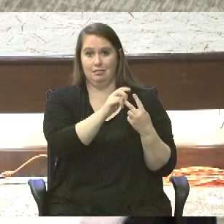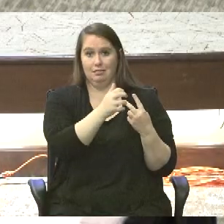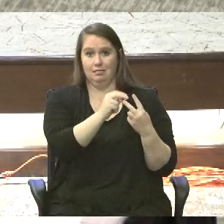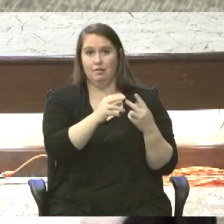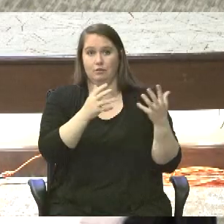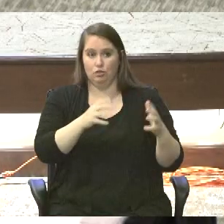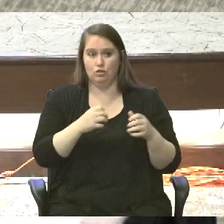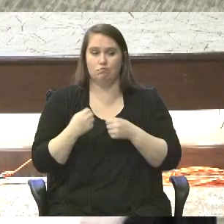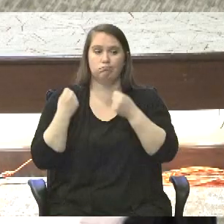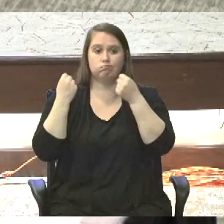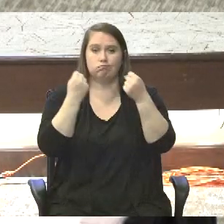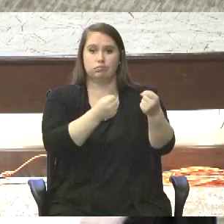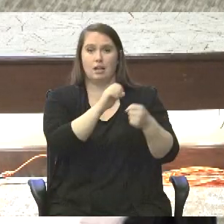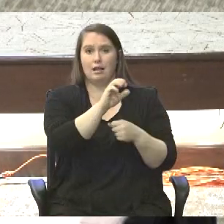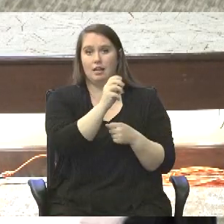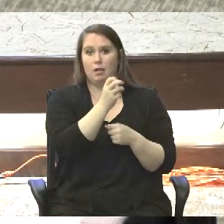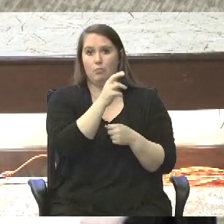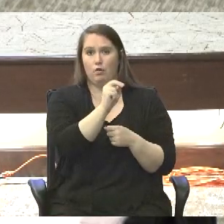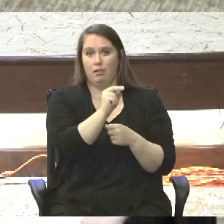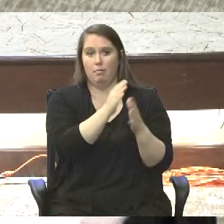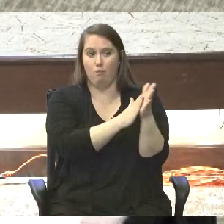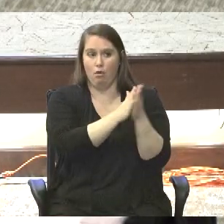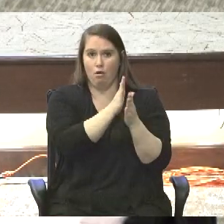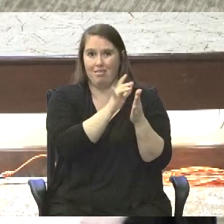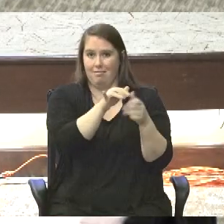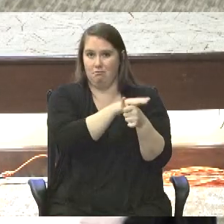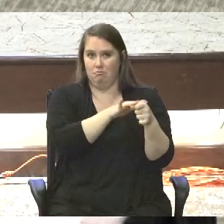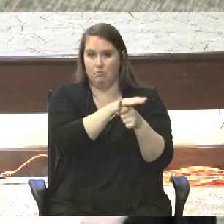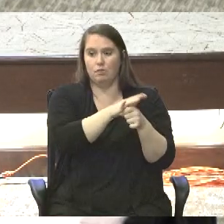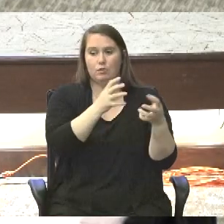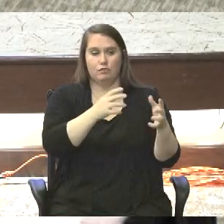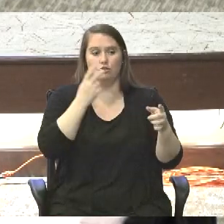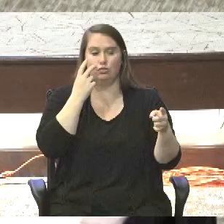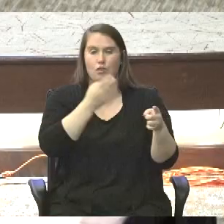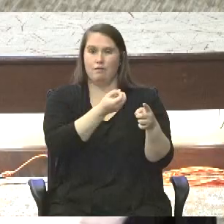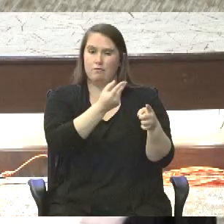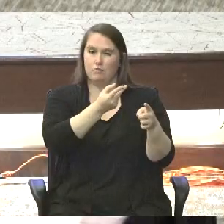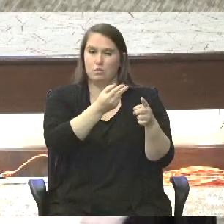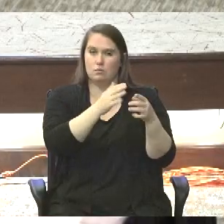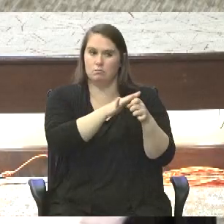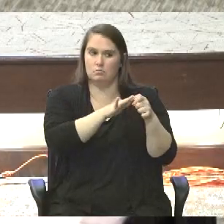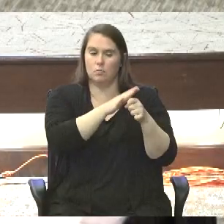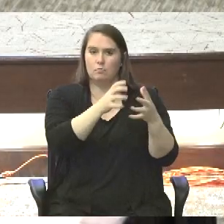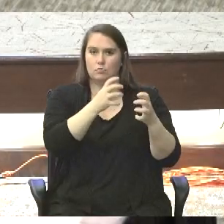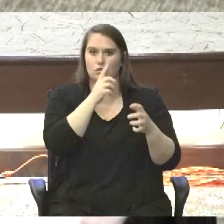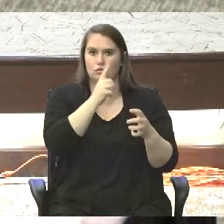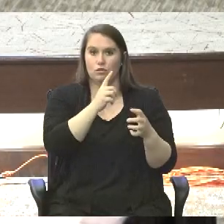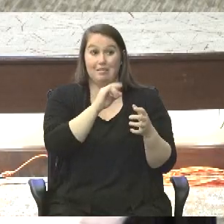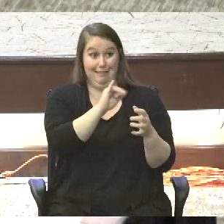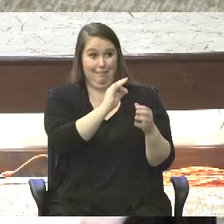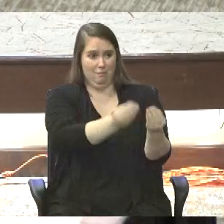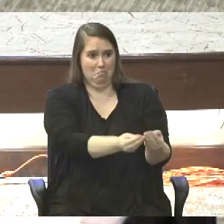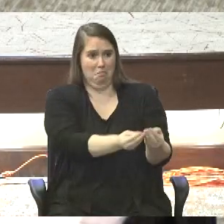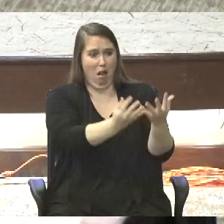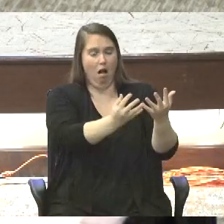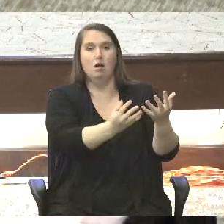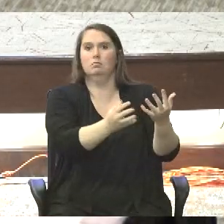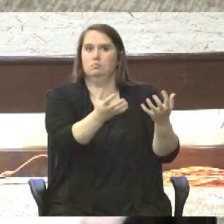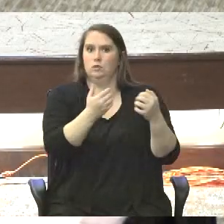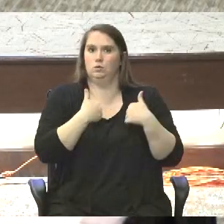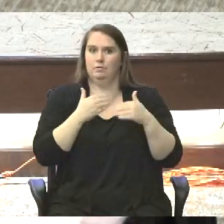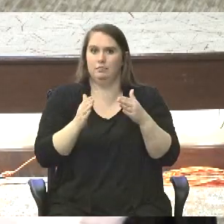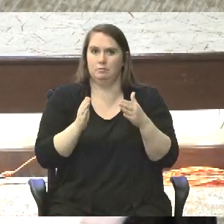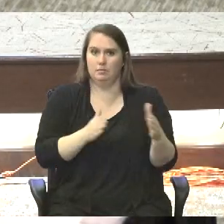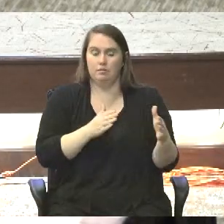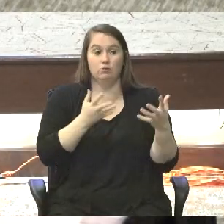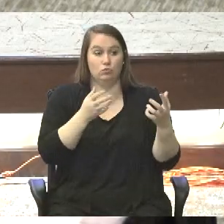Park area to really get a visual assessment. Obviously, there's some urban interface areas up there that we want to make sure we have a plan. One of the priorities not